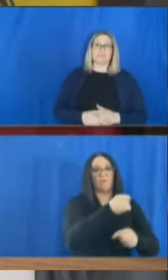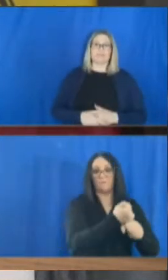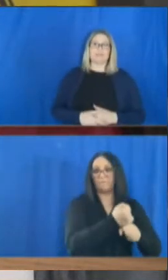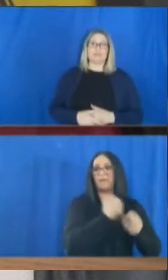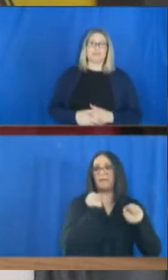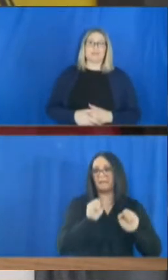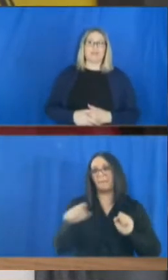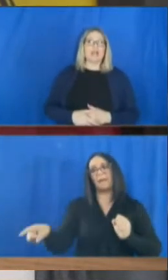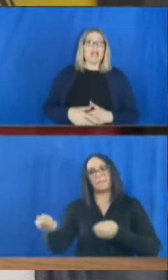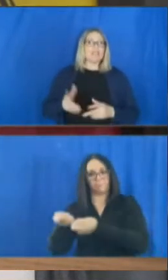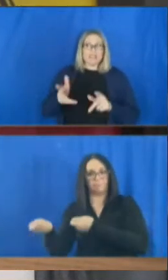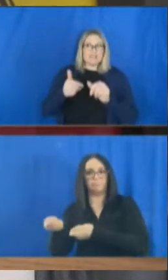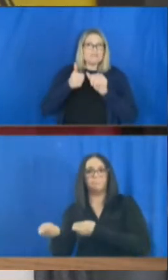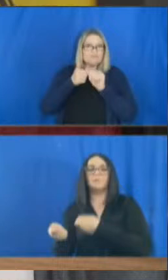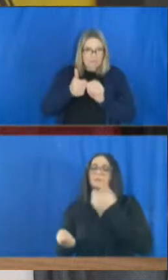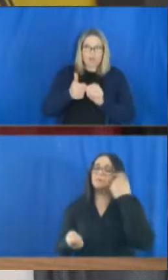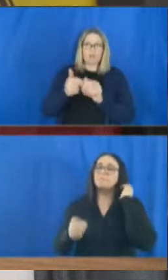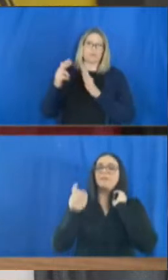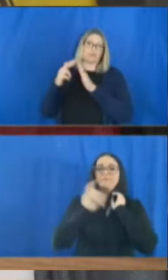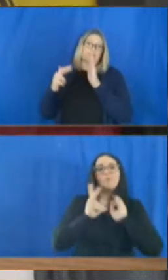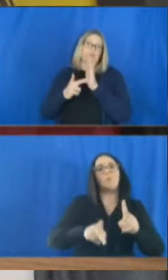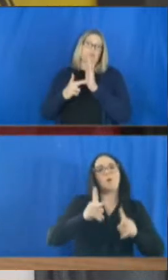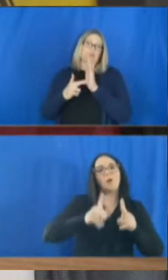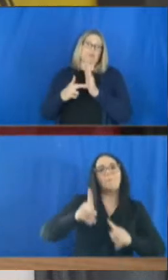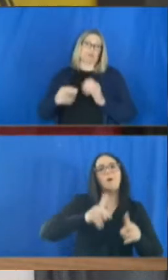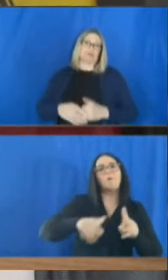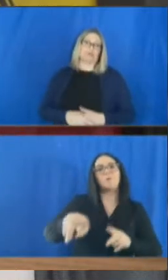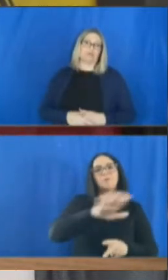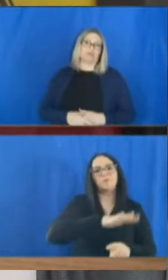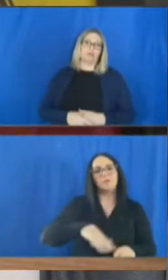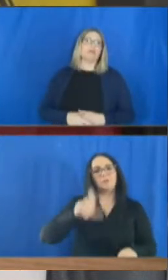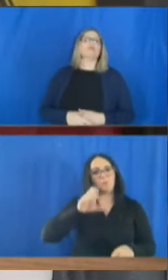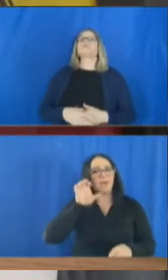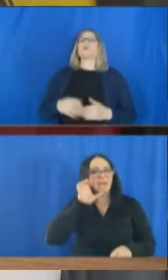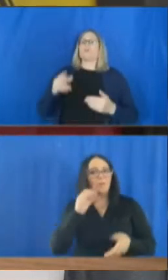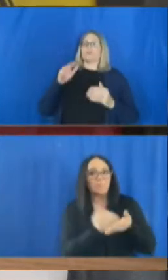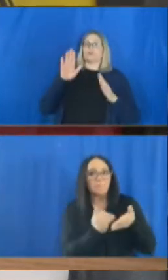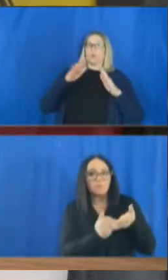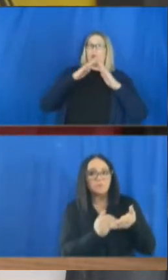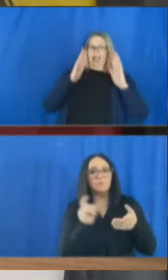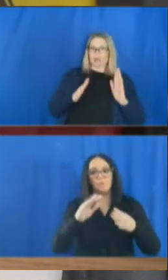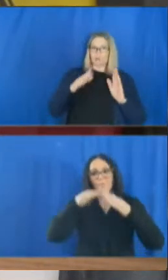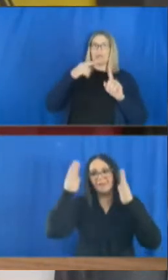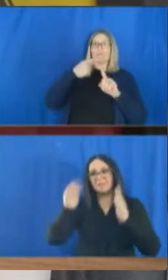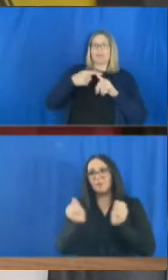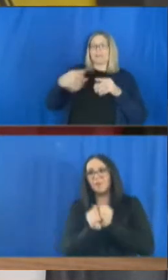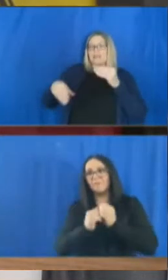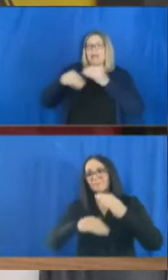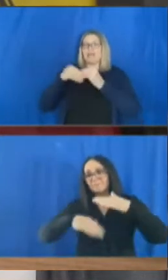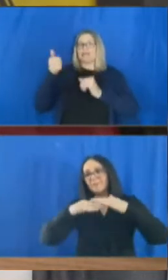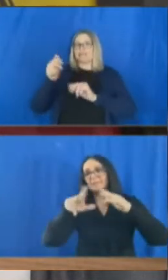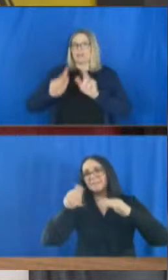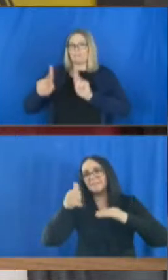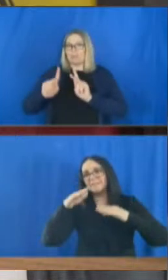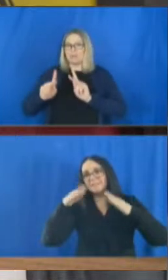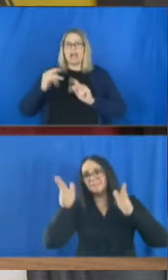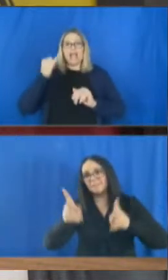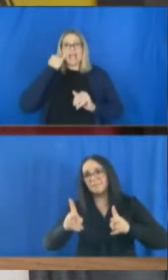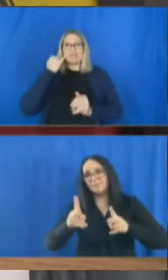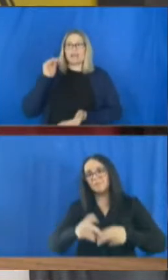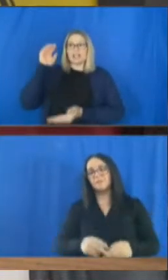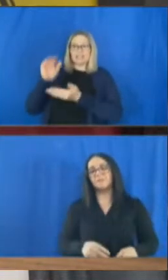of following the rules, and I think even from JPS, they've even talked about compliance in terms